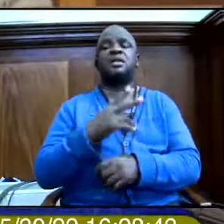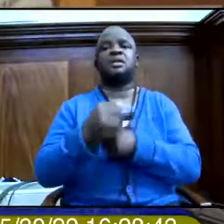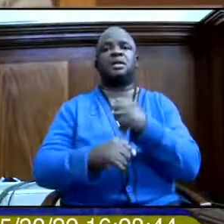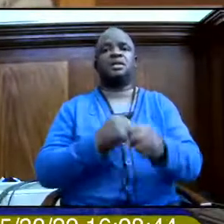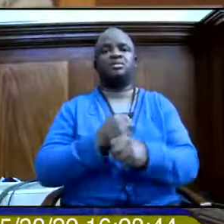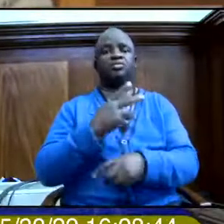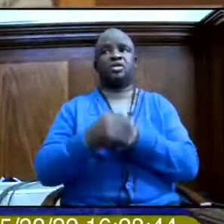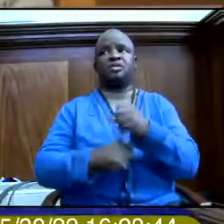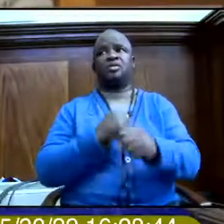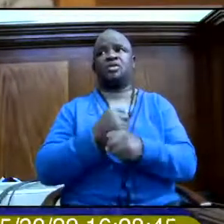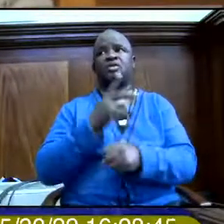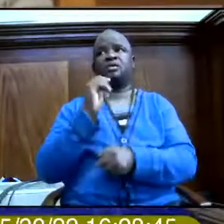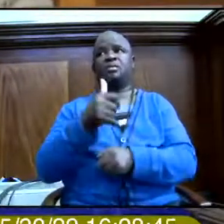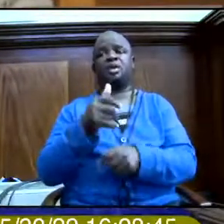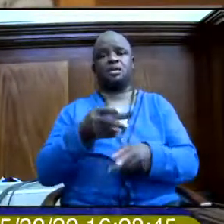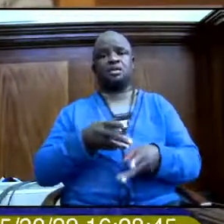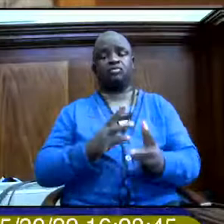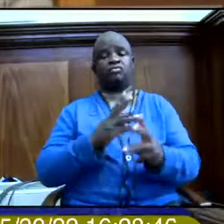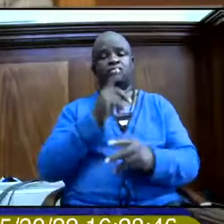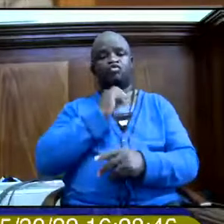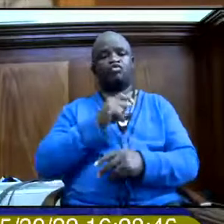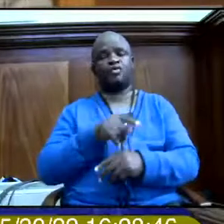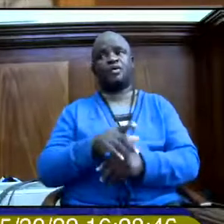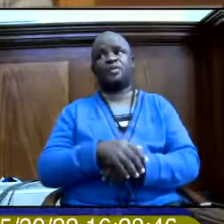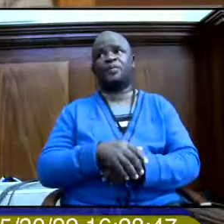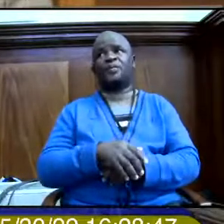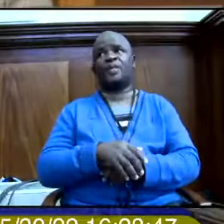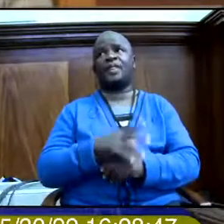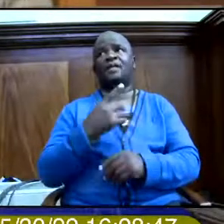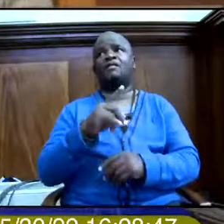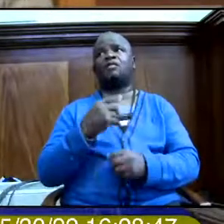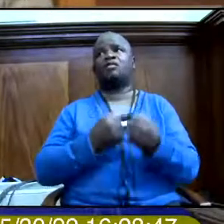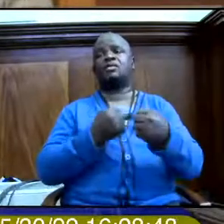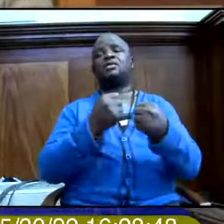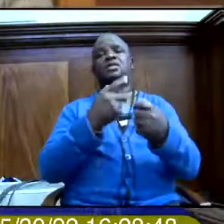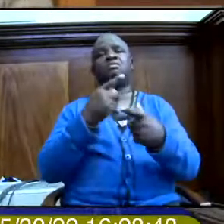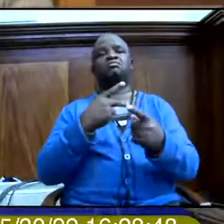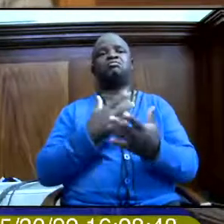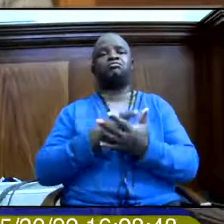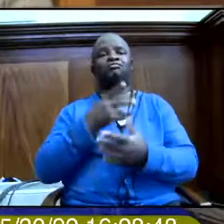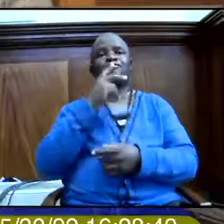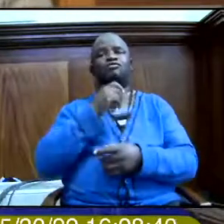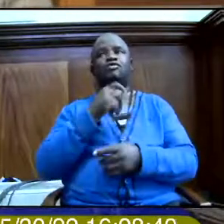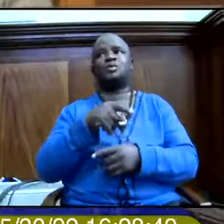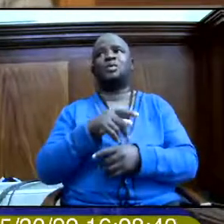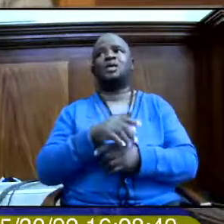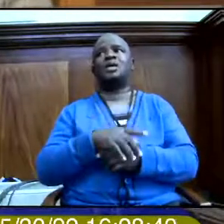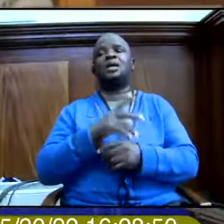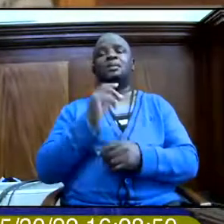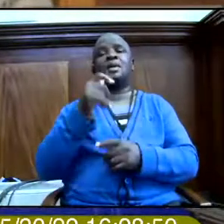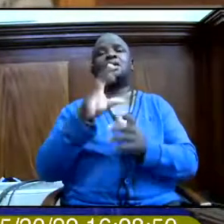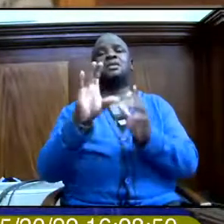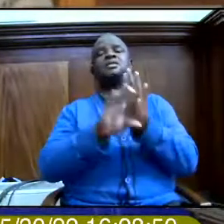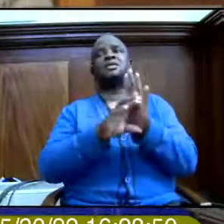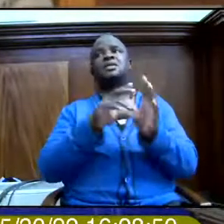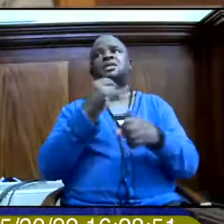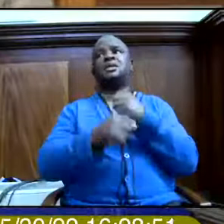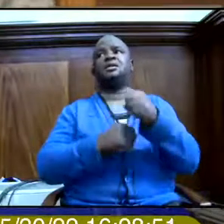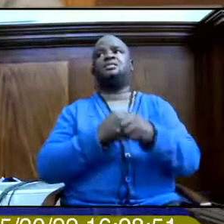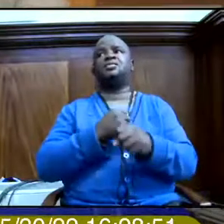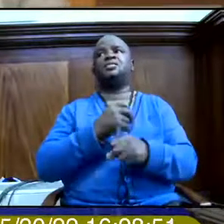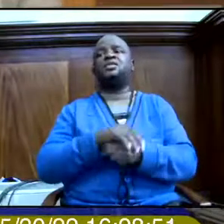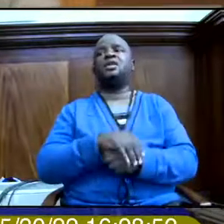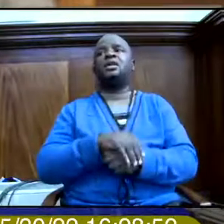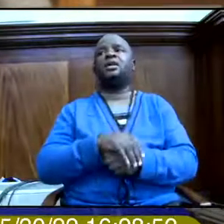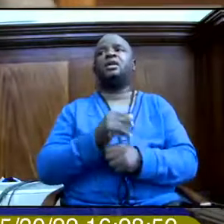year to pay for the roads that i use for my car to travel on this road i must pay the disc every year i'm going to